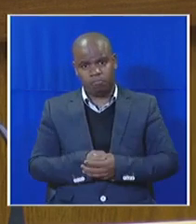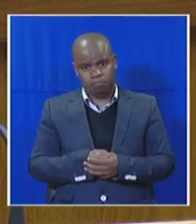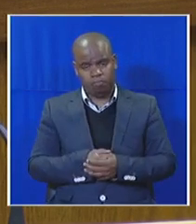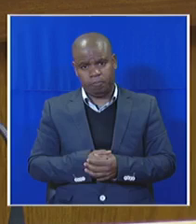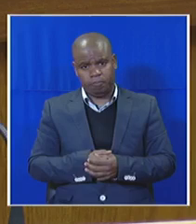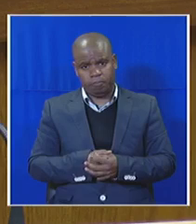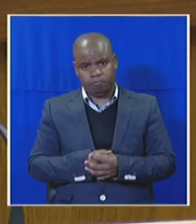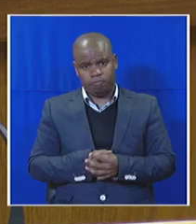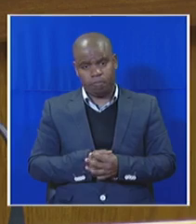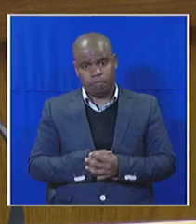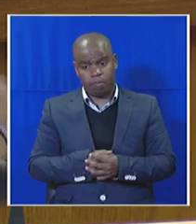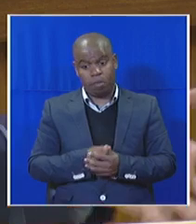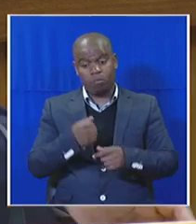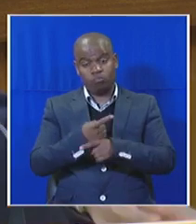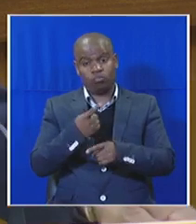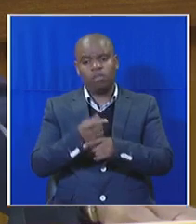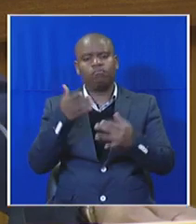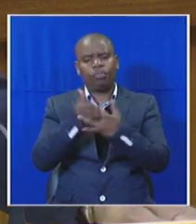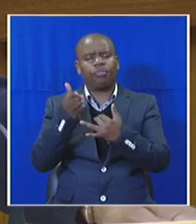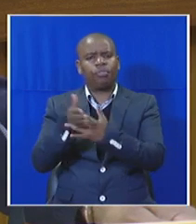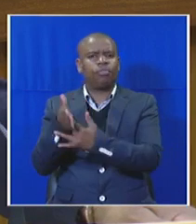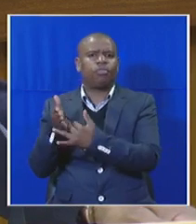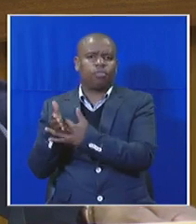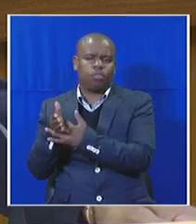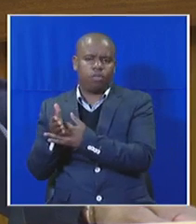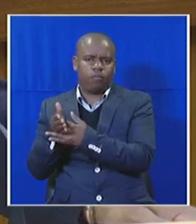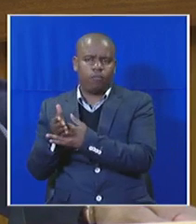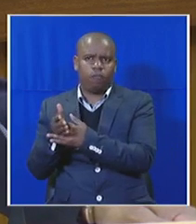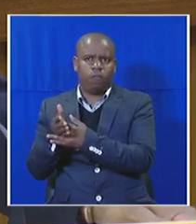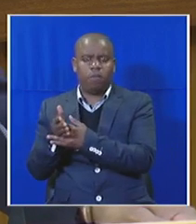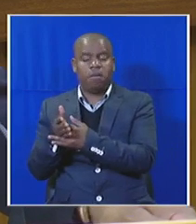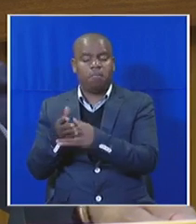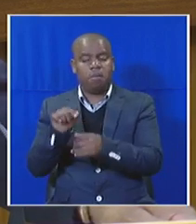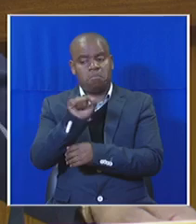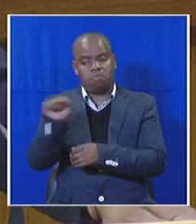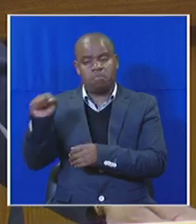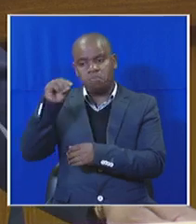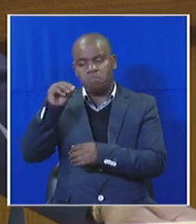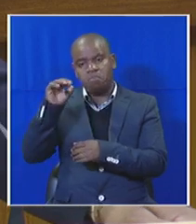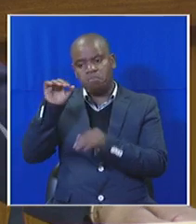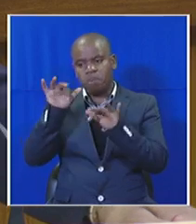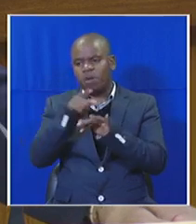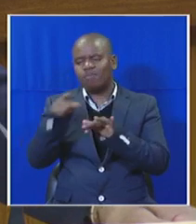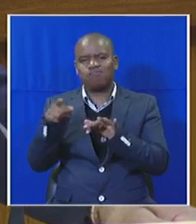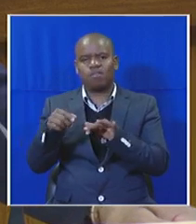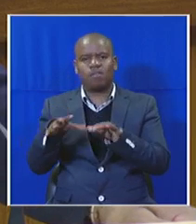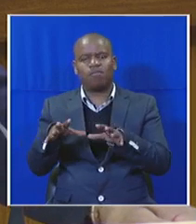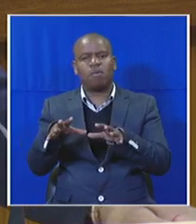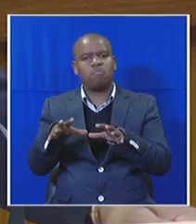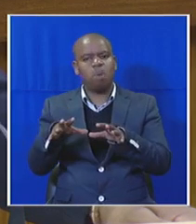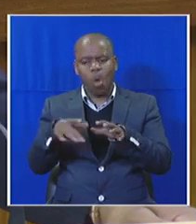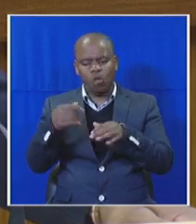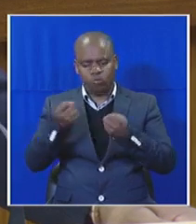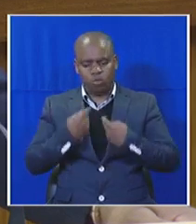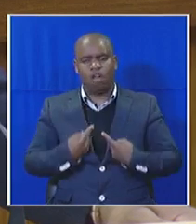beliefs to interfere, then you take action, because it means those people can't control themselves. Thank you very